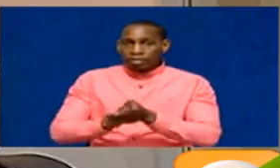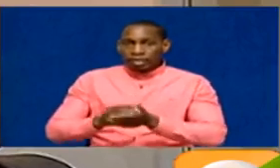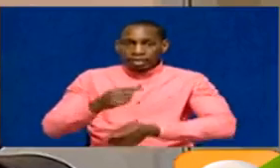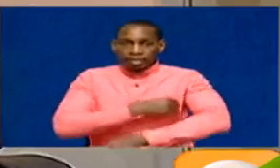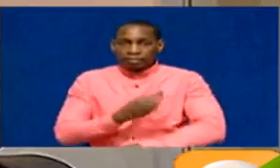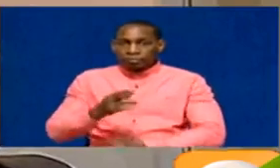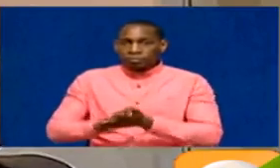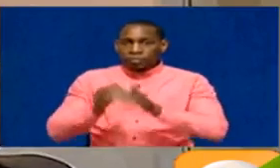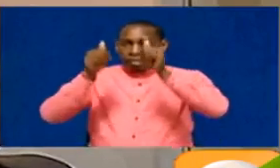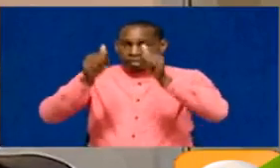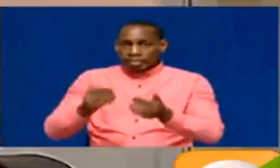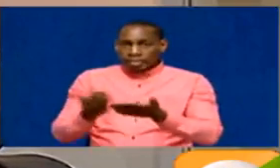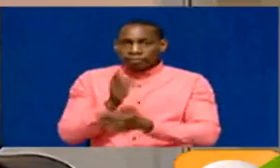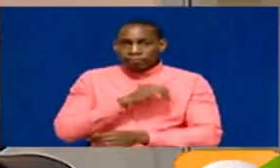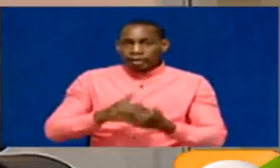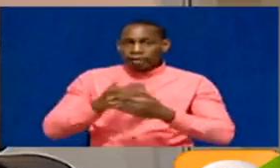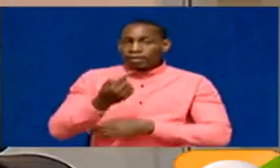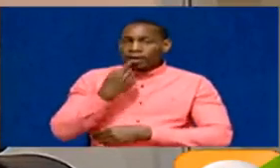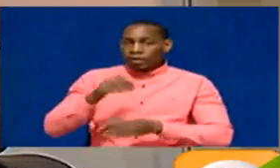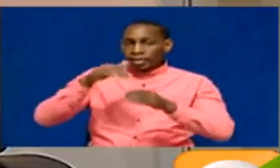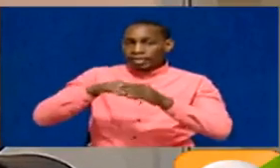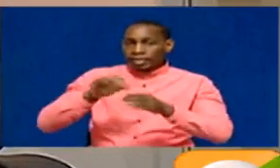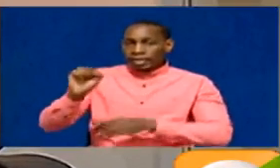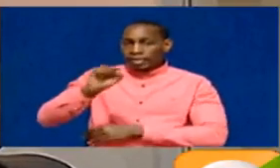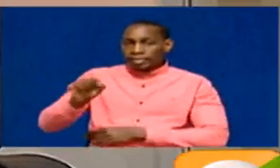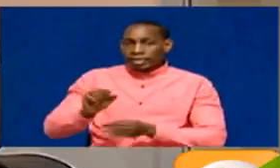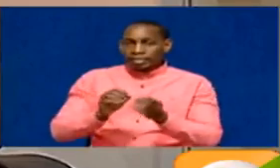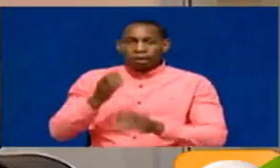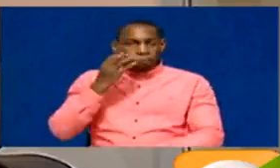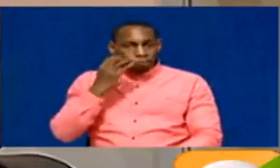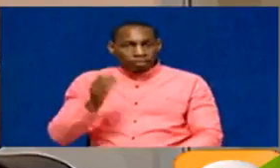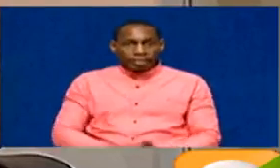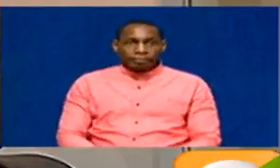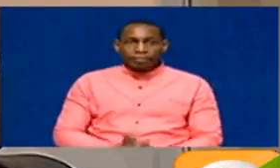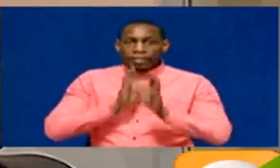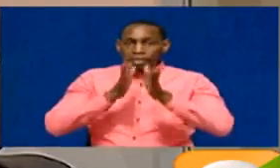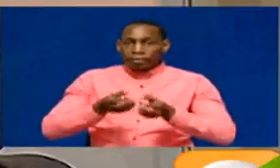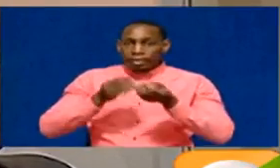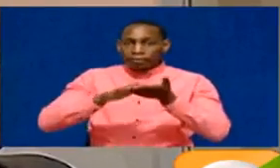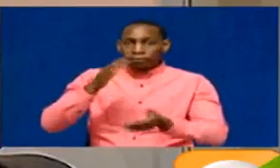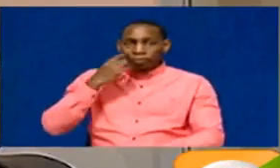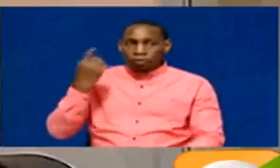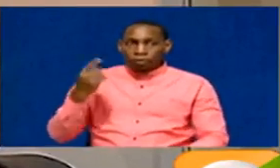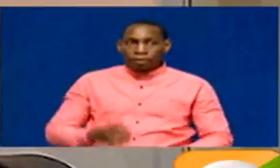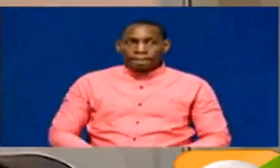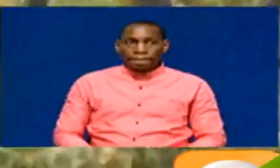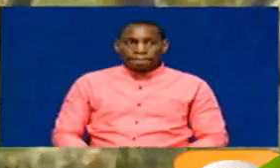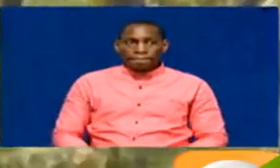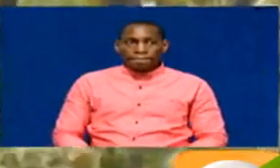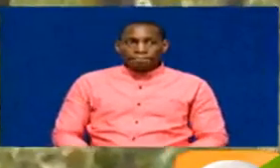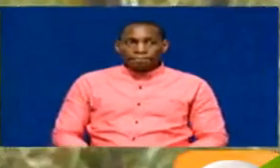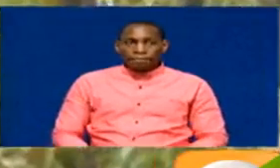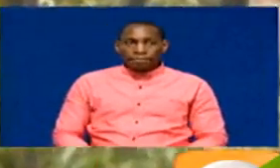chiefs was degazetted following an order by Interior Cabinet Secretary Fred Matiang'i. Marianne Nyambura reports.